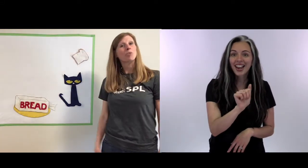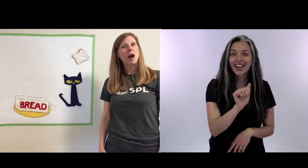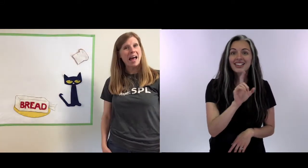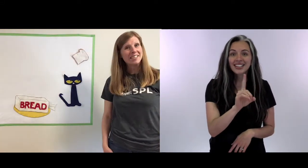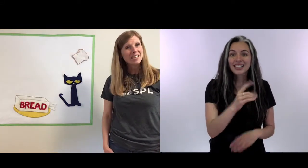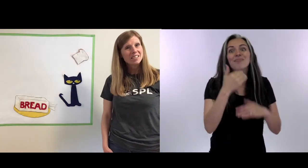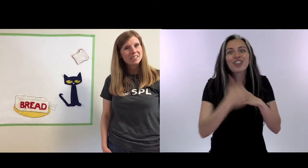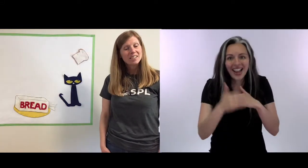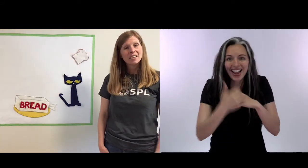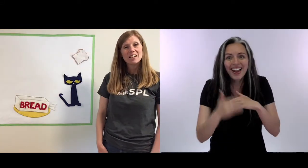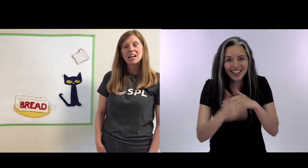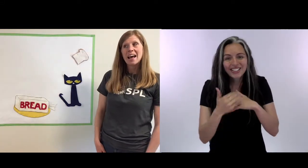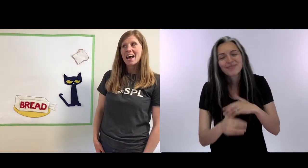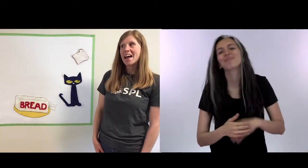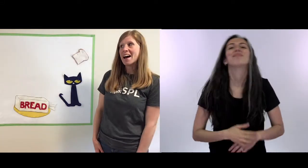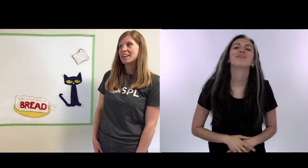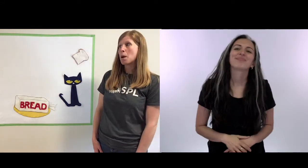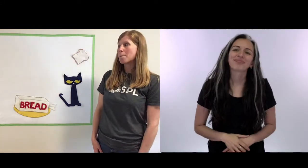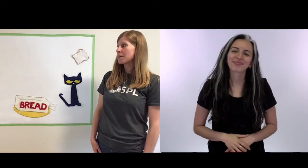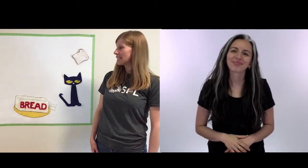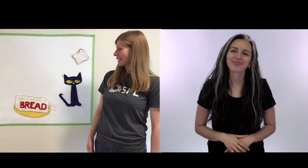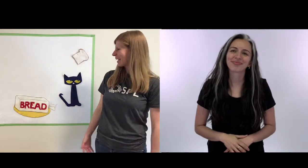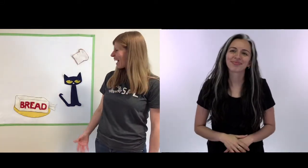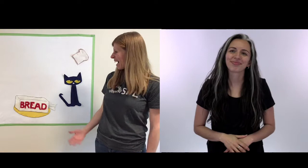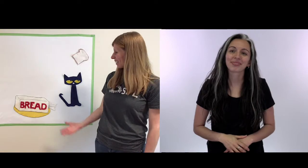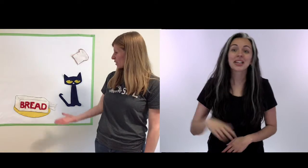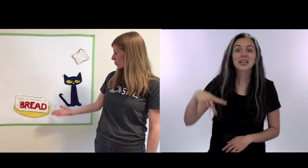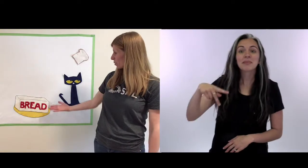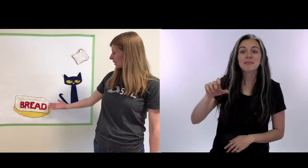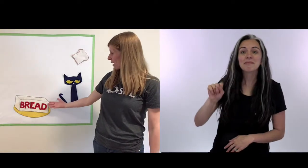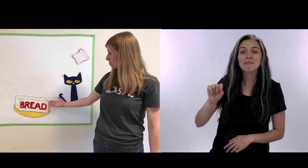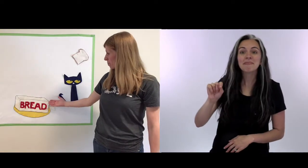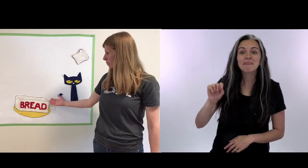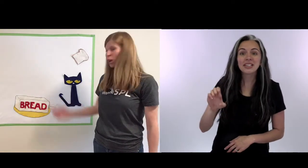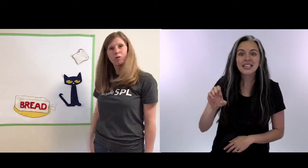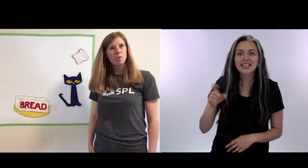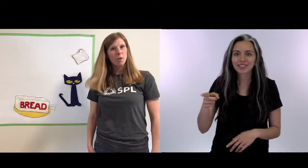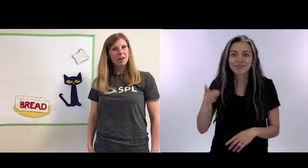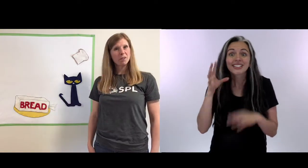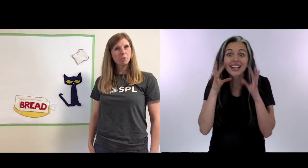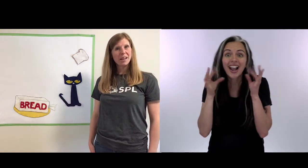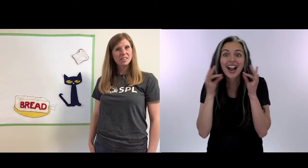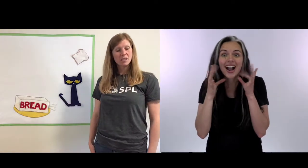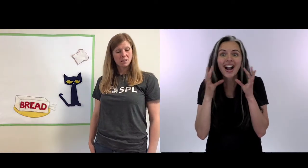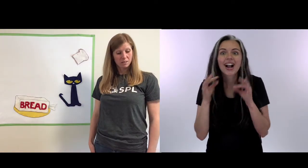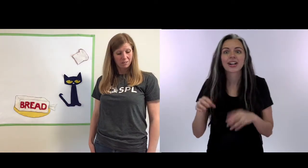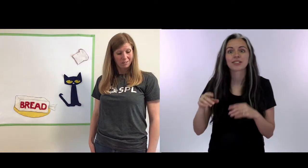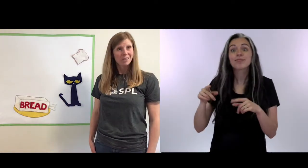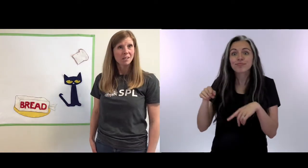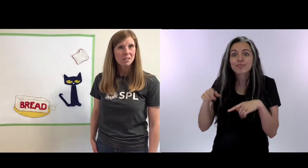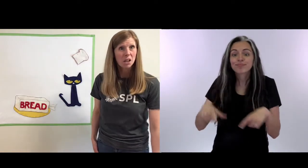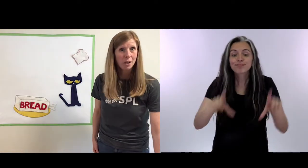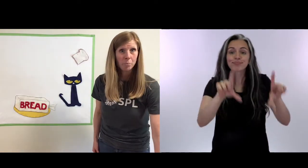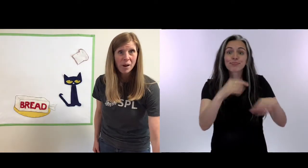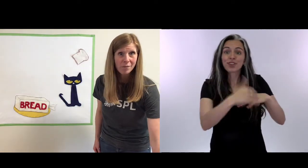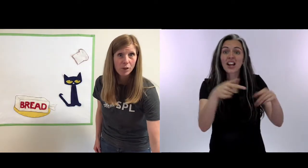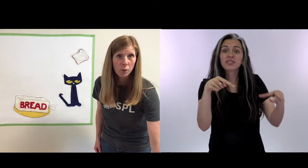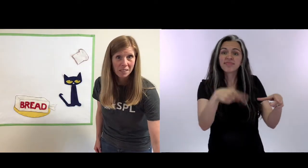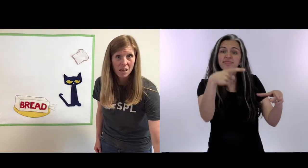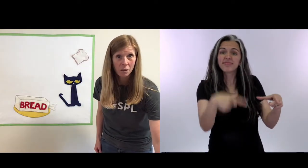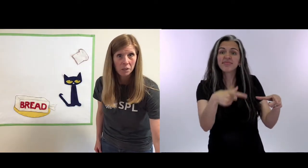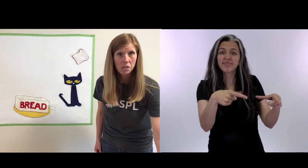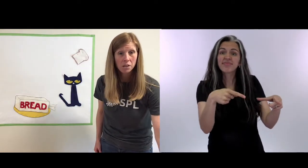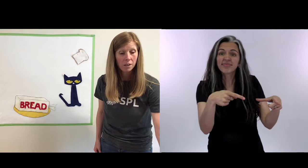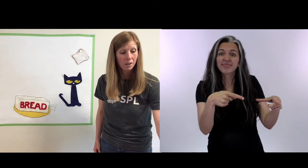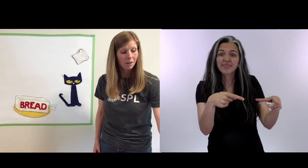B-R-E-A-D, bread. And Pete the Cat put that loaf of bread on the plate. That's a lot of bread for